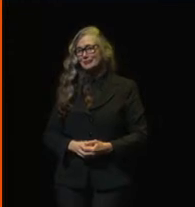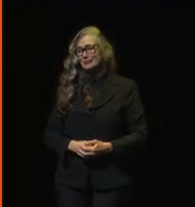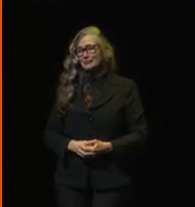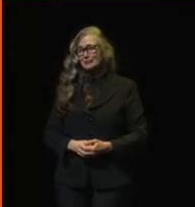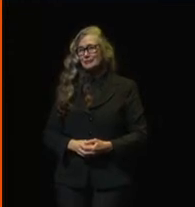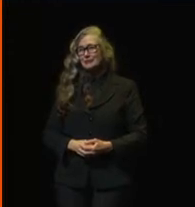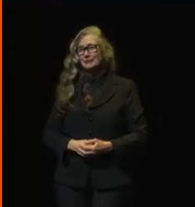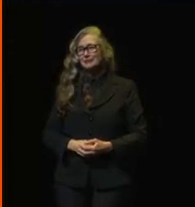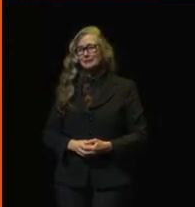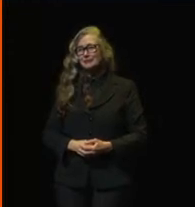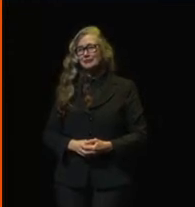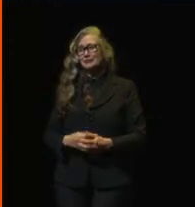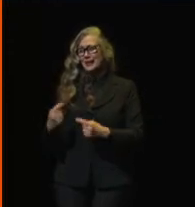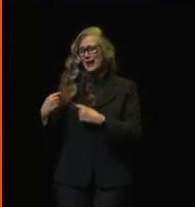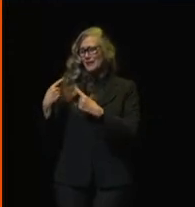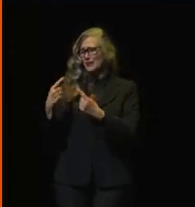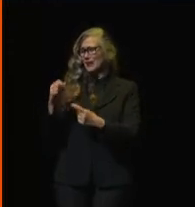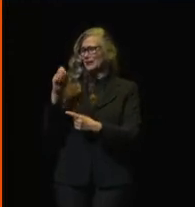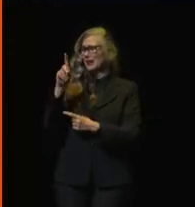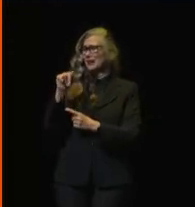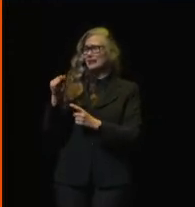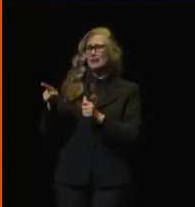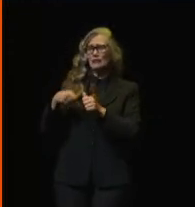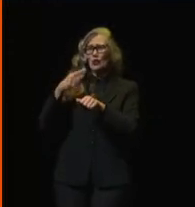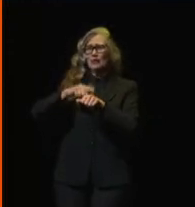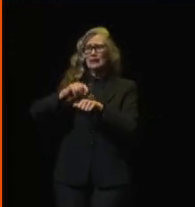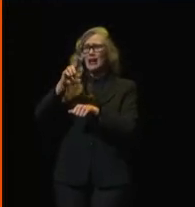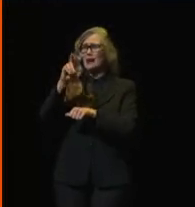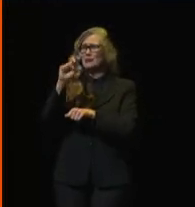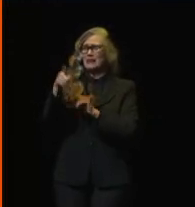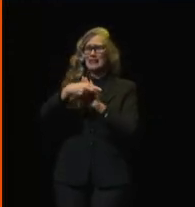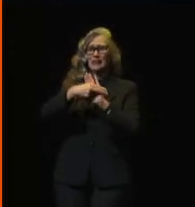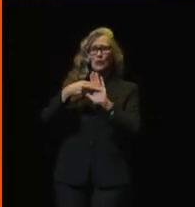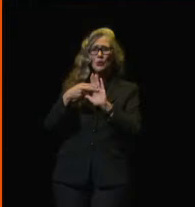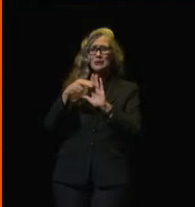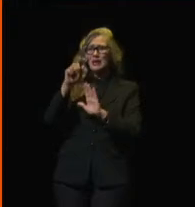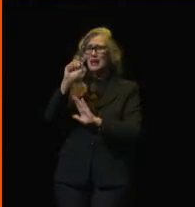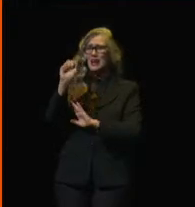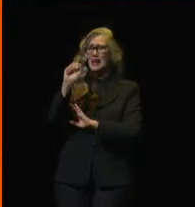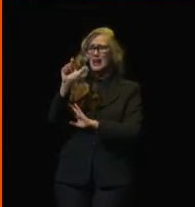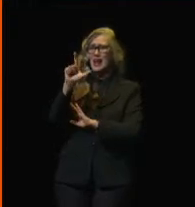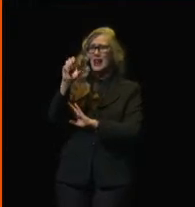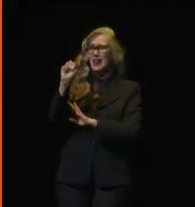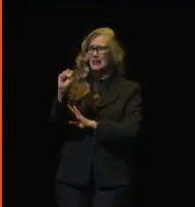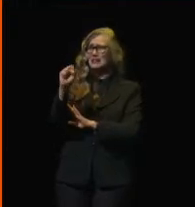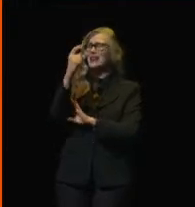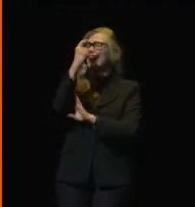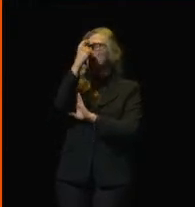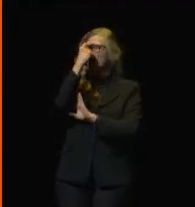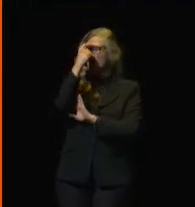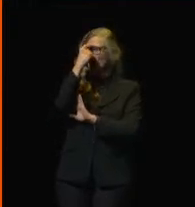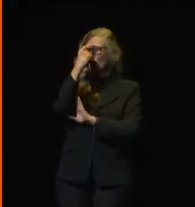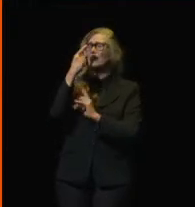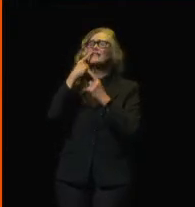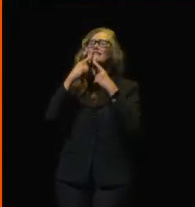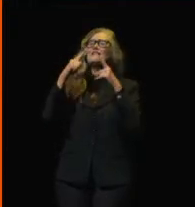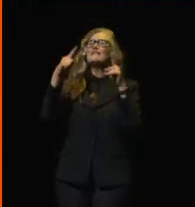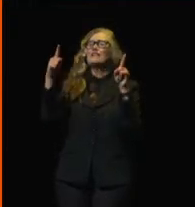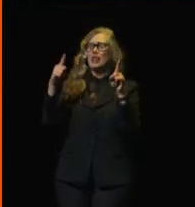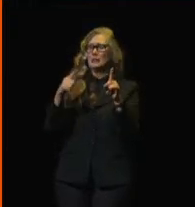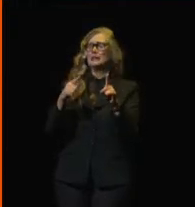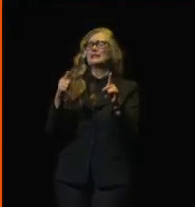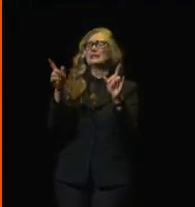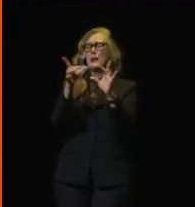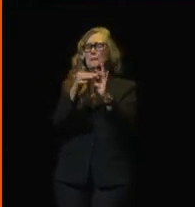So ever since Ady was first diagnosed with ALS, I've thought often of this famous passage from John Donne's Meditation